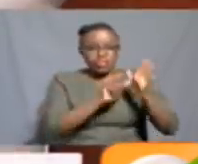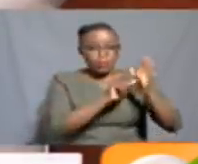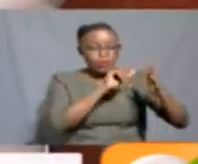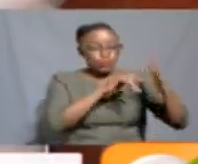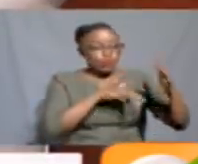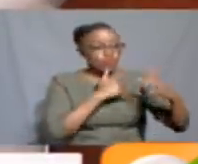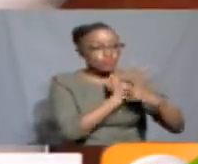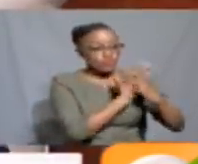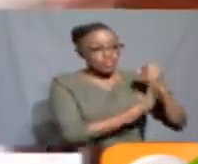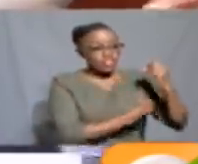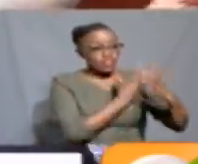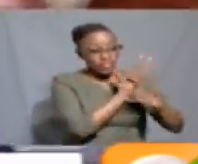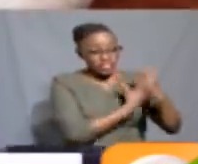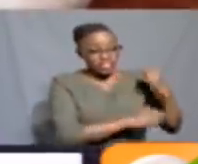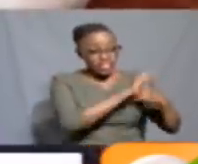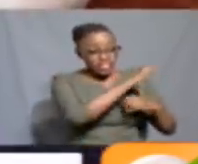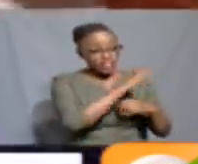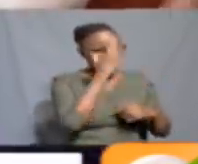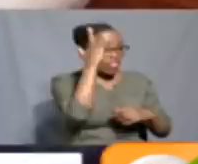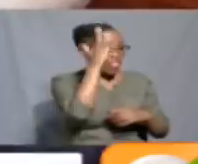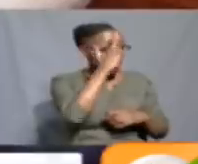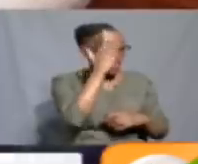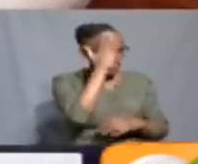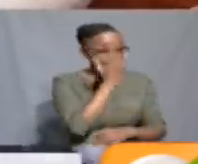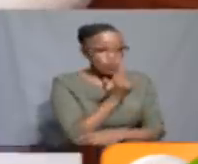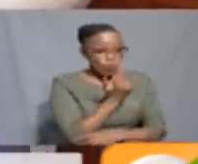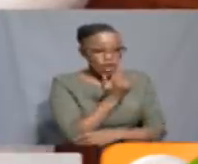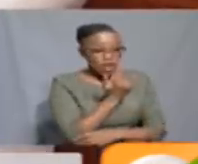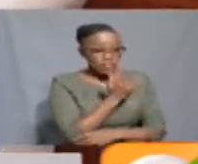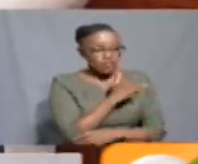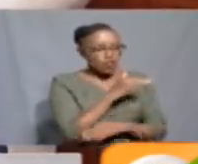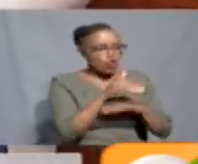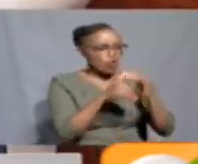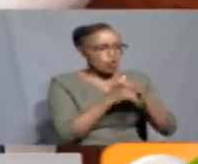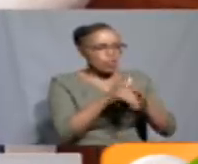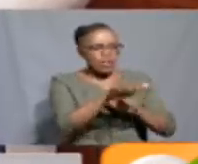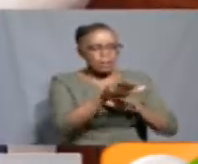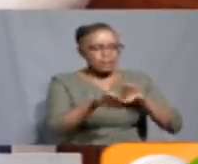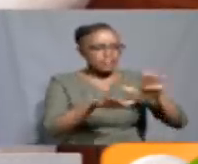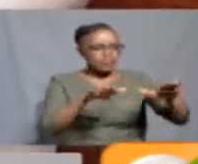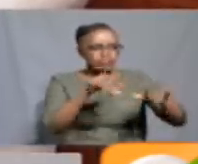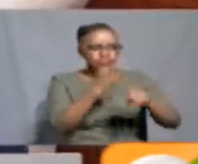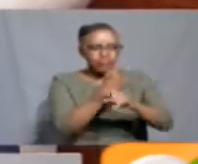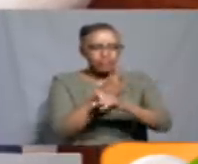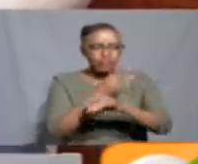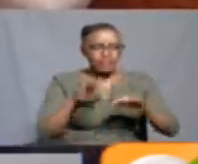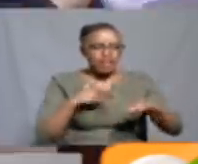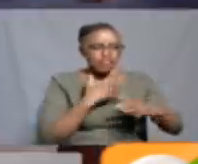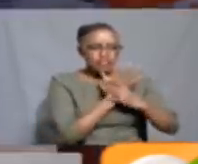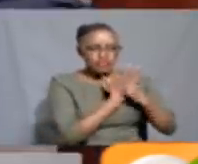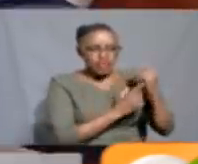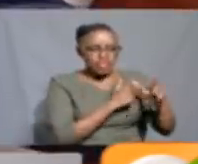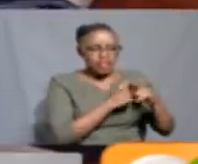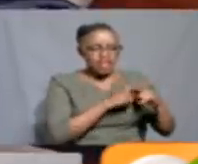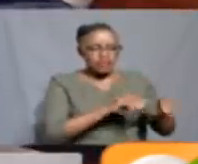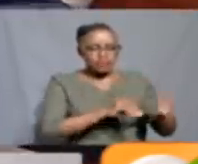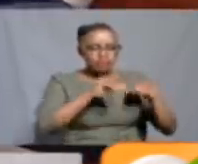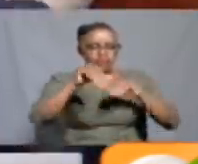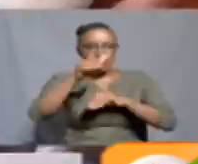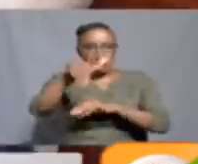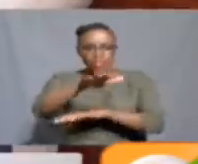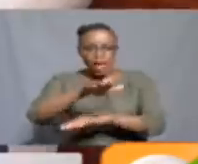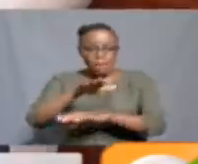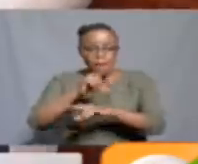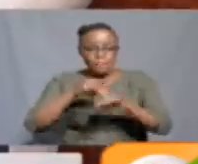get frustrated here, and that's why the eggs are spread all over the place. If I get frustrated here, then somewhere else is good.